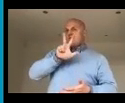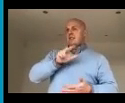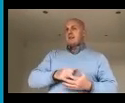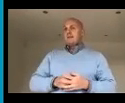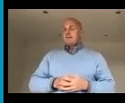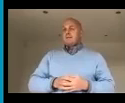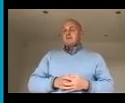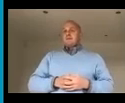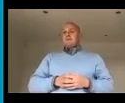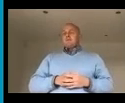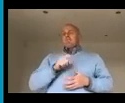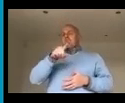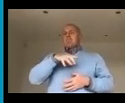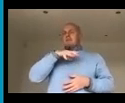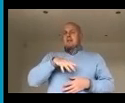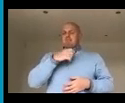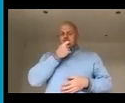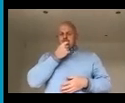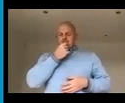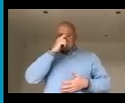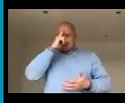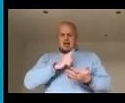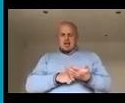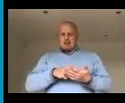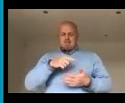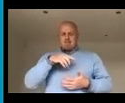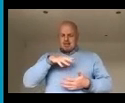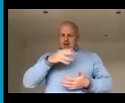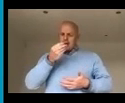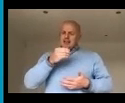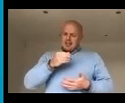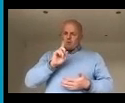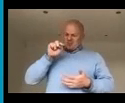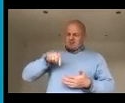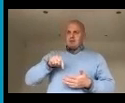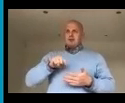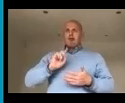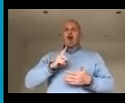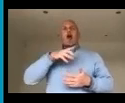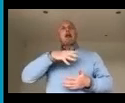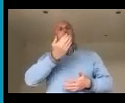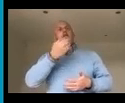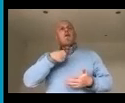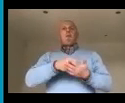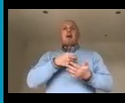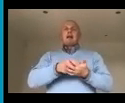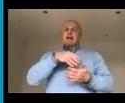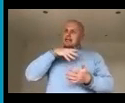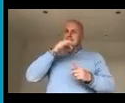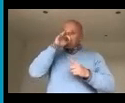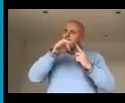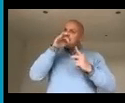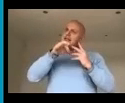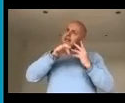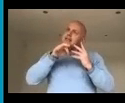You need to decide what it is you want to fund, and you need to be specific about that. So this is what you ask the funder for,